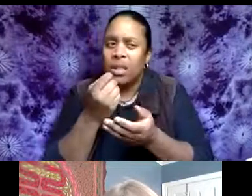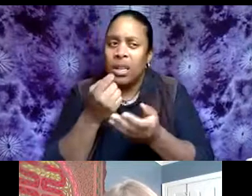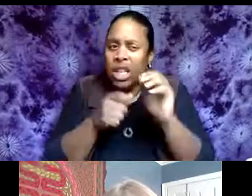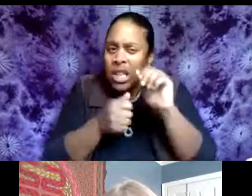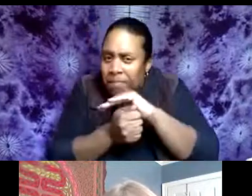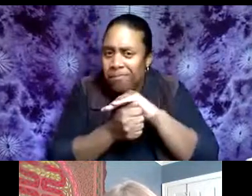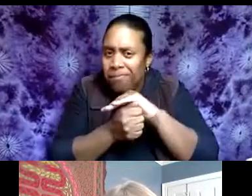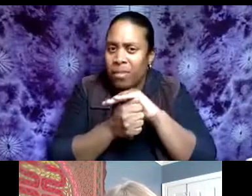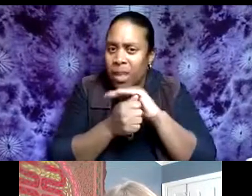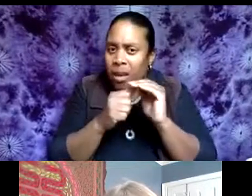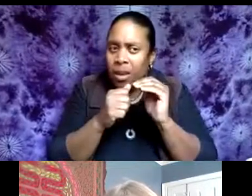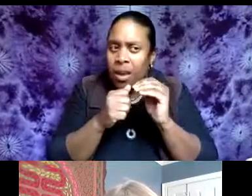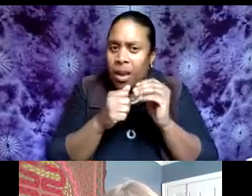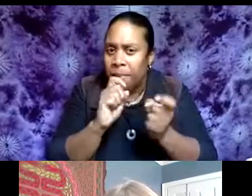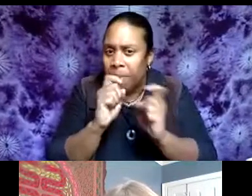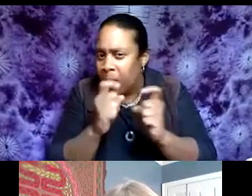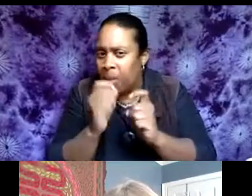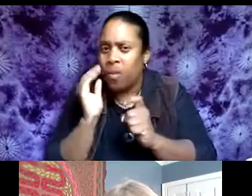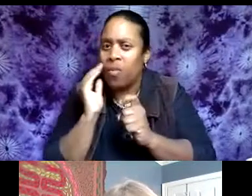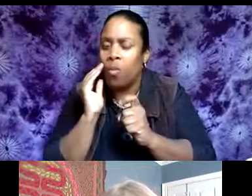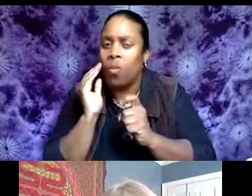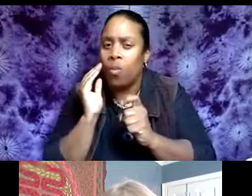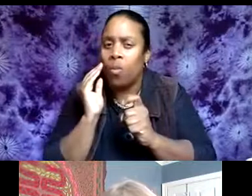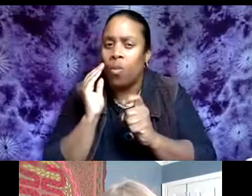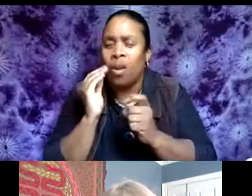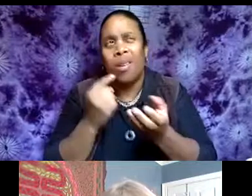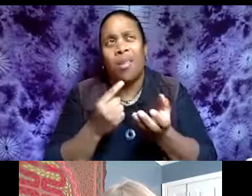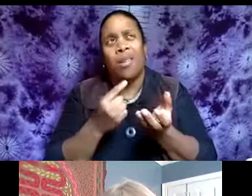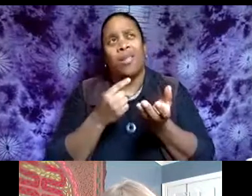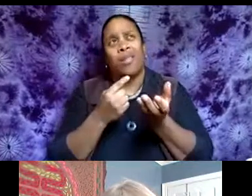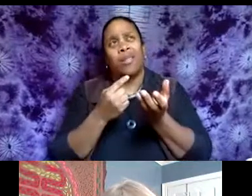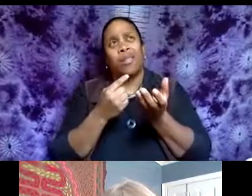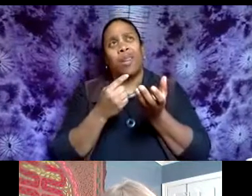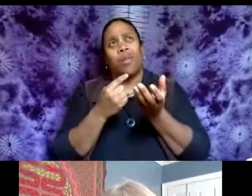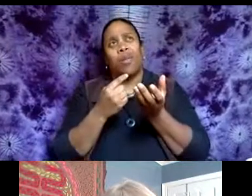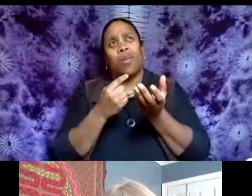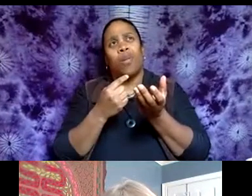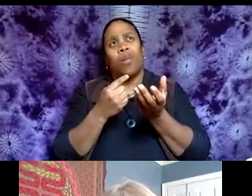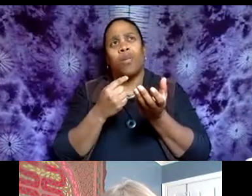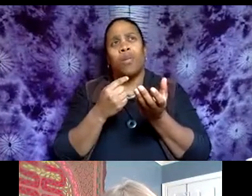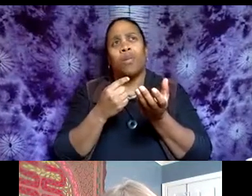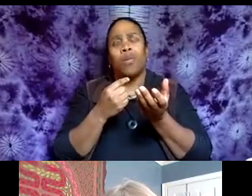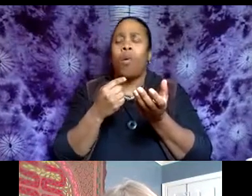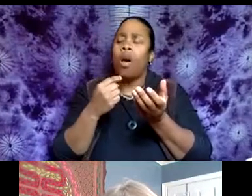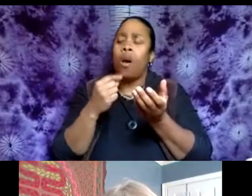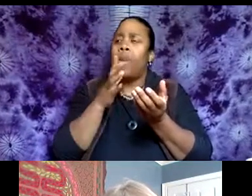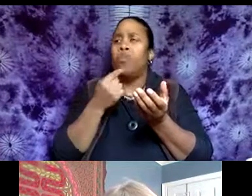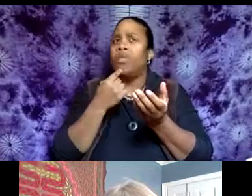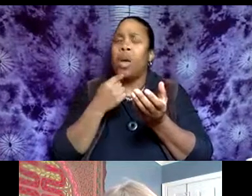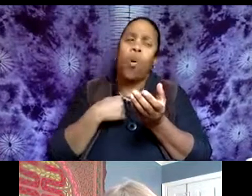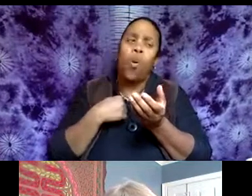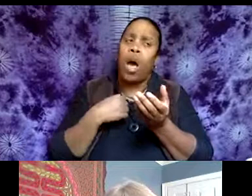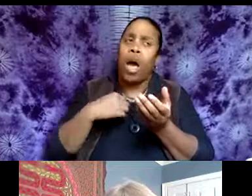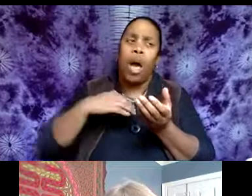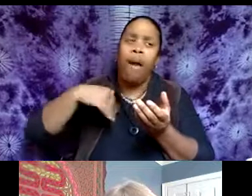manipulative. Sometimes why? Well, I haven't talked to you for a month, but I didn't want to bother you.